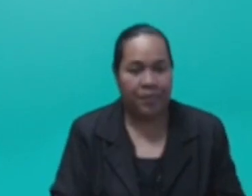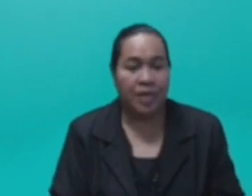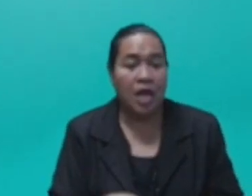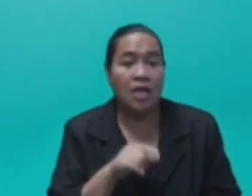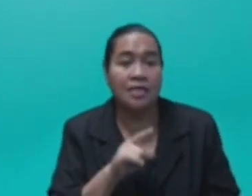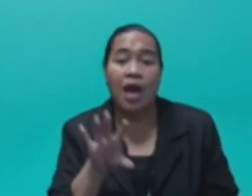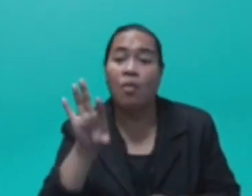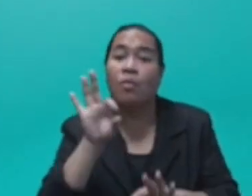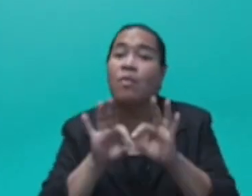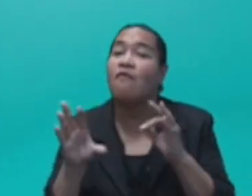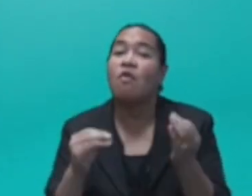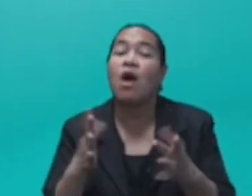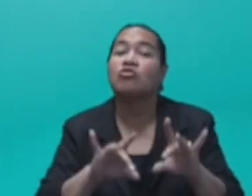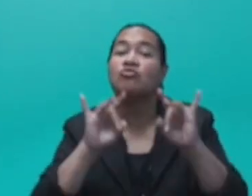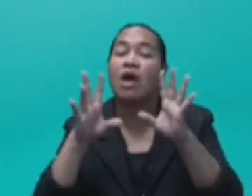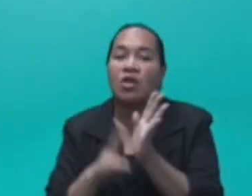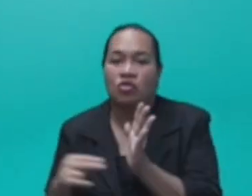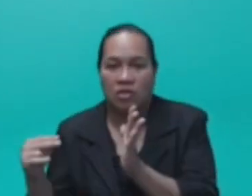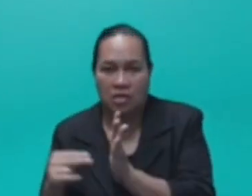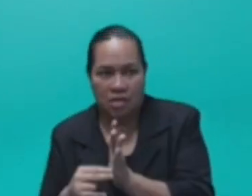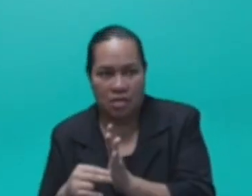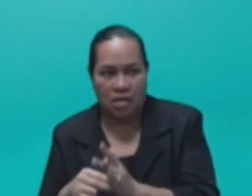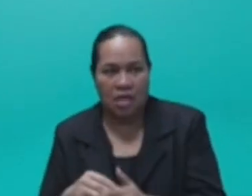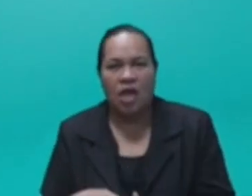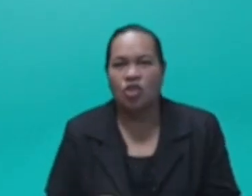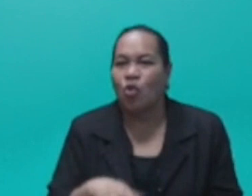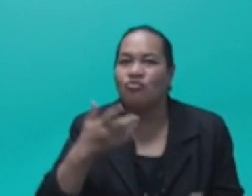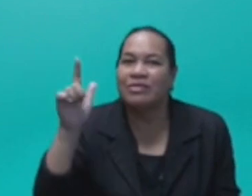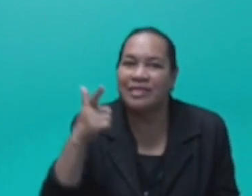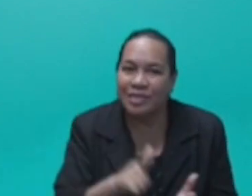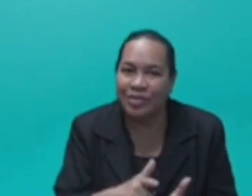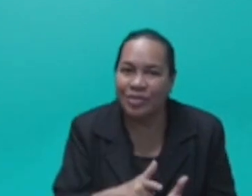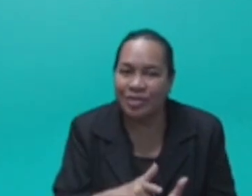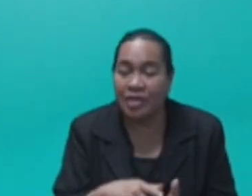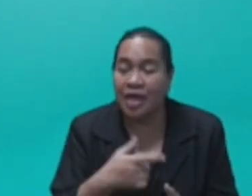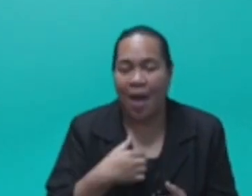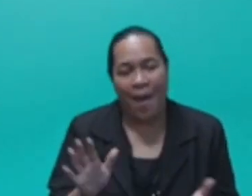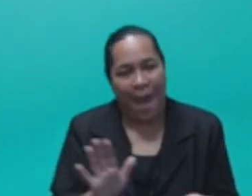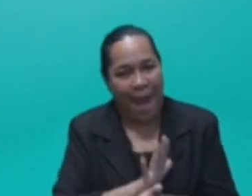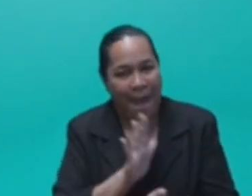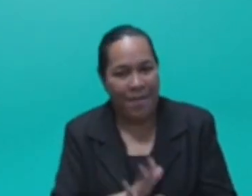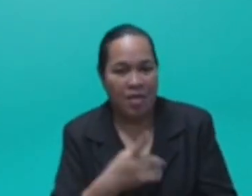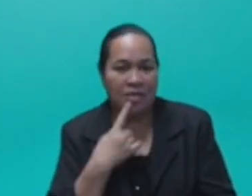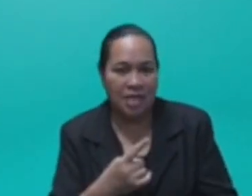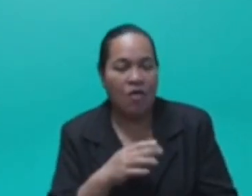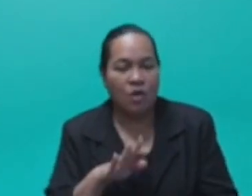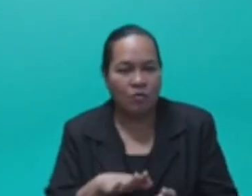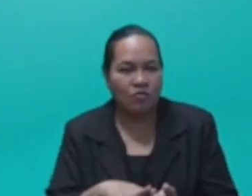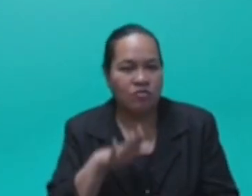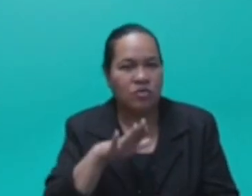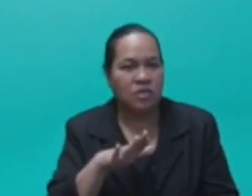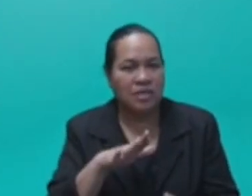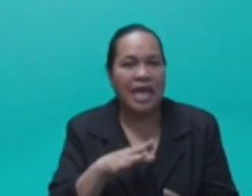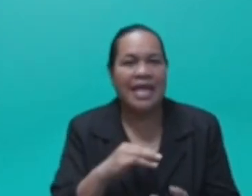of judges from Australia and New Zealand has reduced travel costs by a third. I'm proud to say we have increased the frequency of Supreme Court